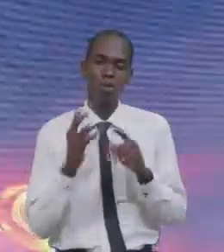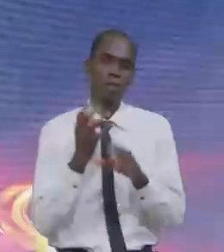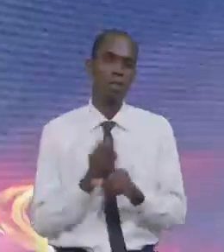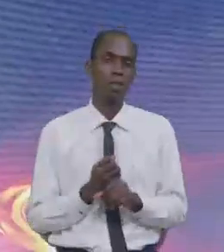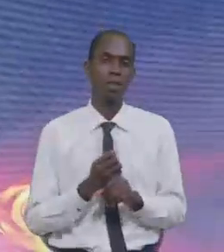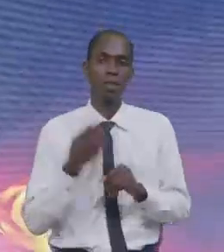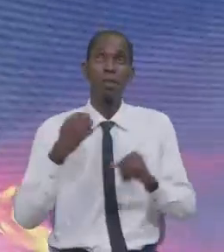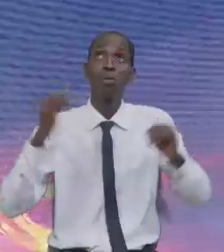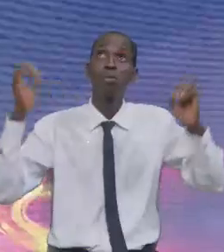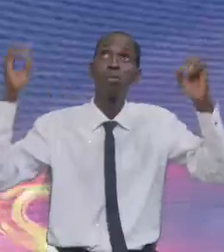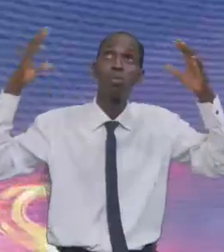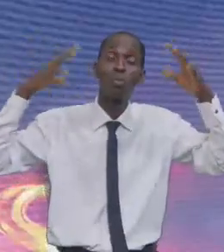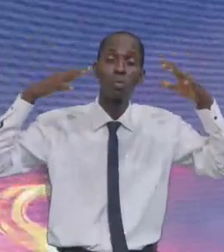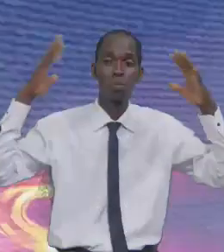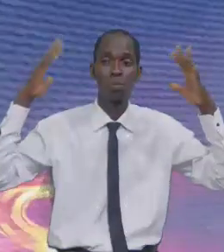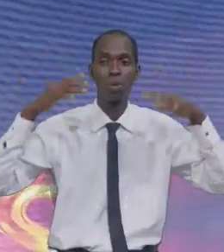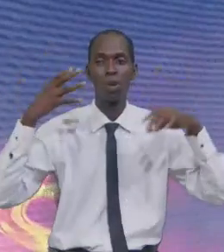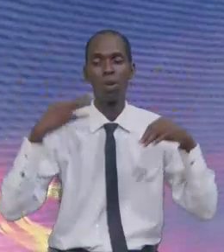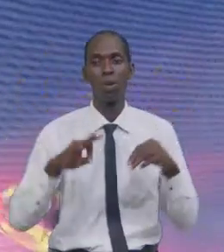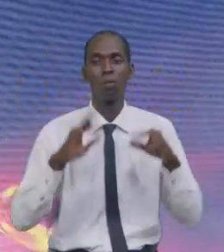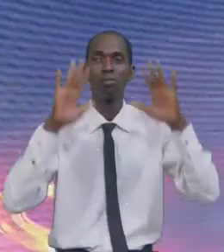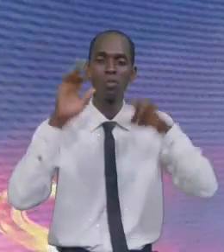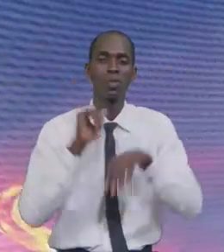of miracles, signs, and wonders. Get ready.